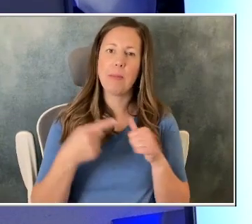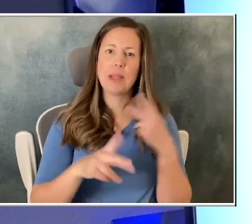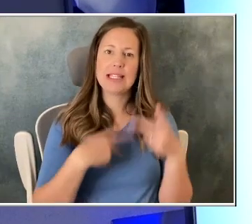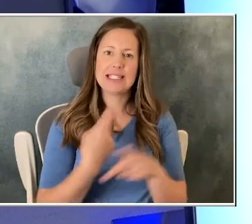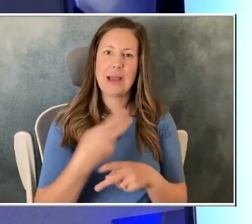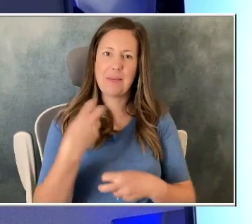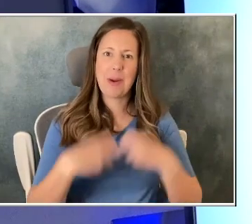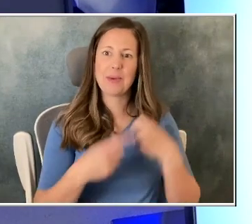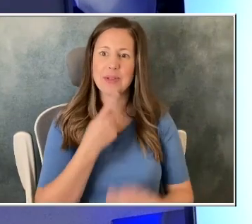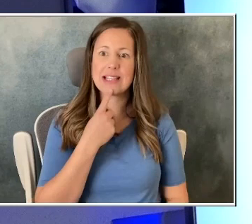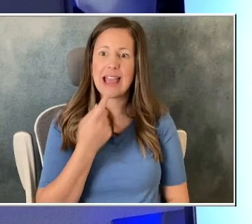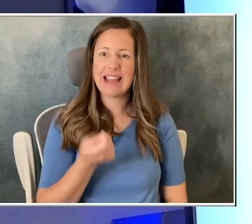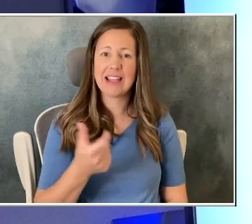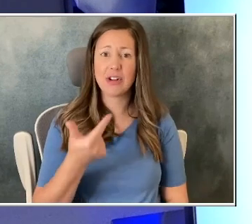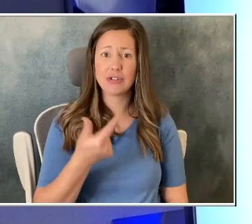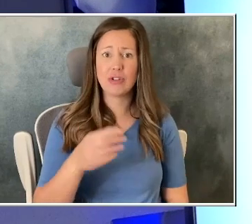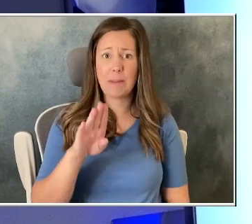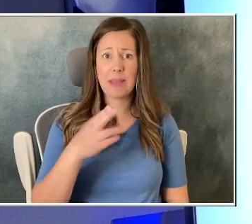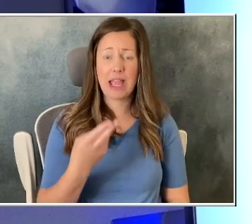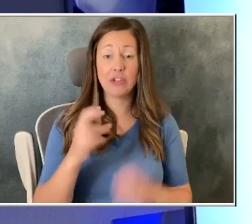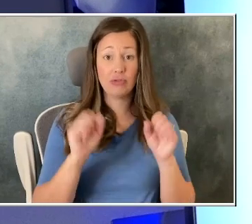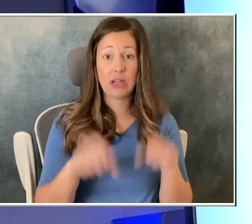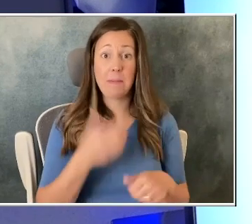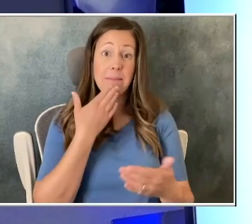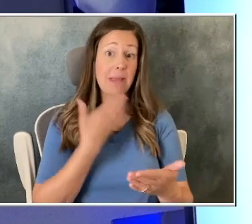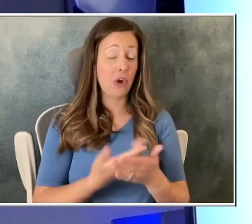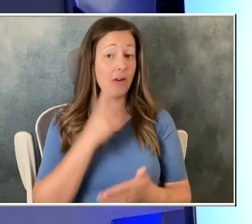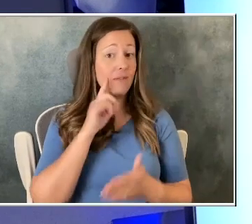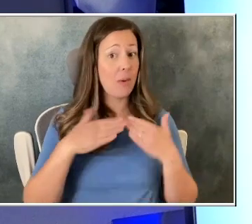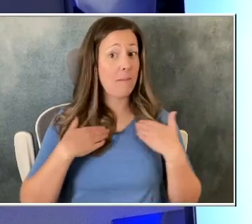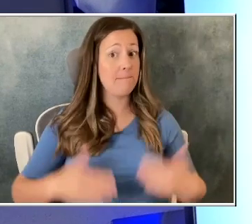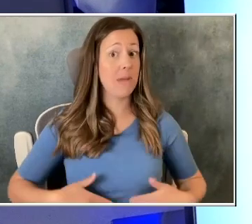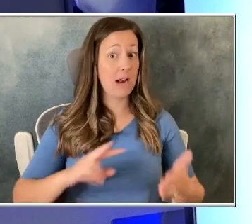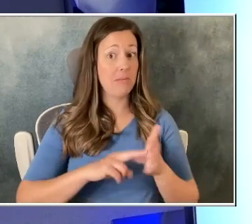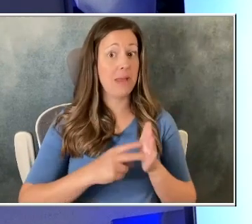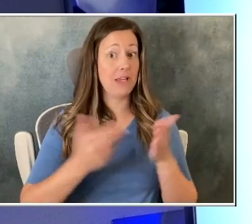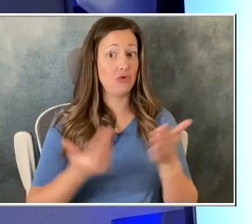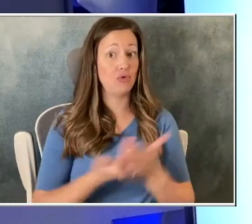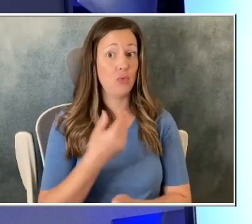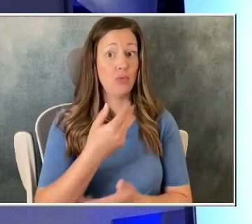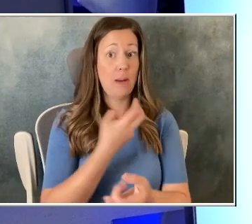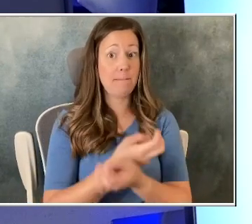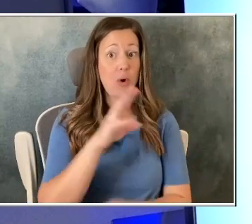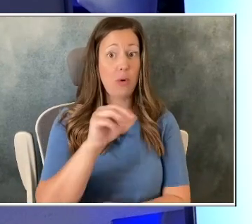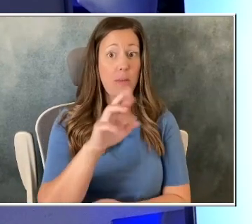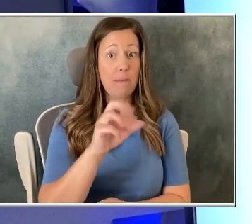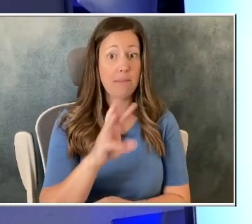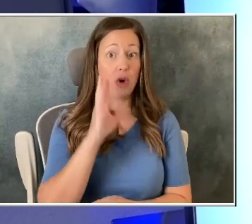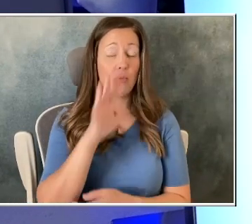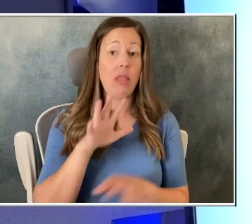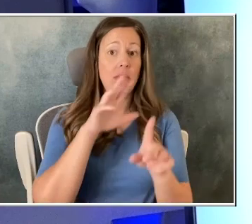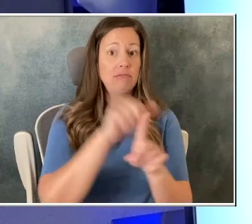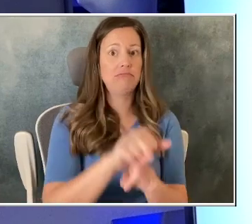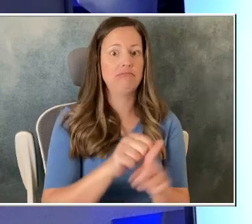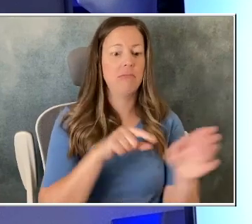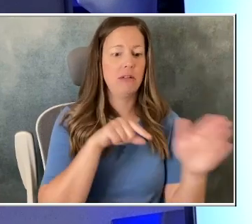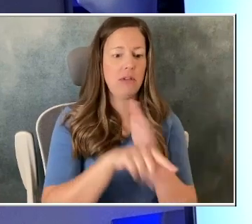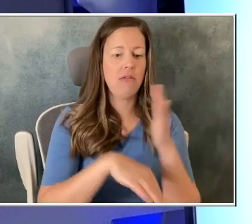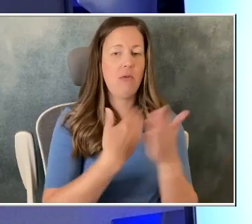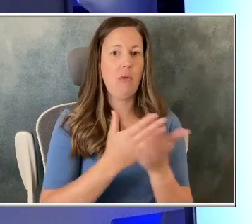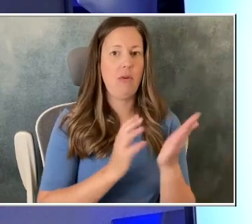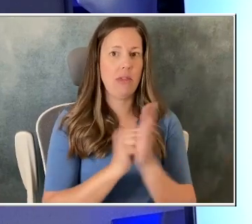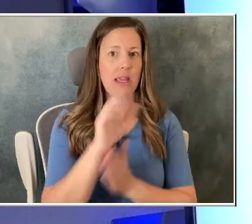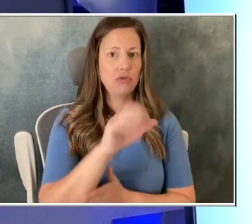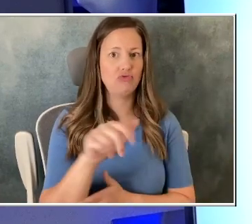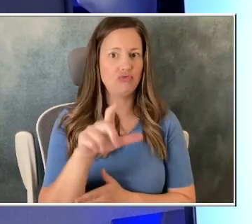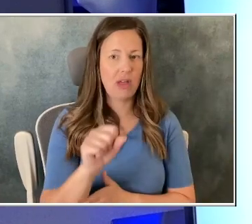can be good for the soul because it means your new bone marrow is going to attack and kill all those cancer cells in you. Yes. Kind of what you